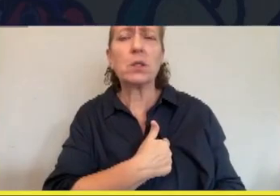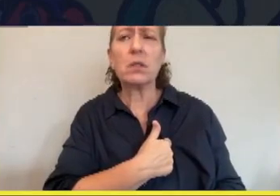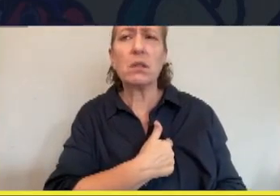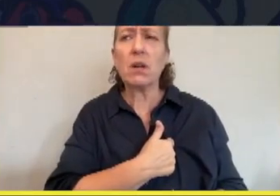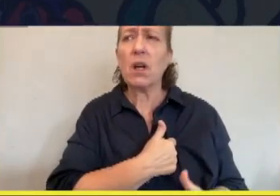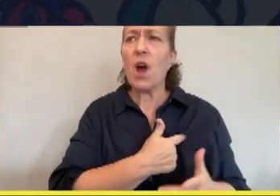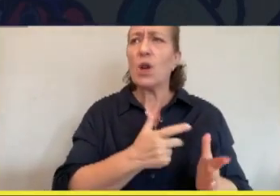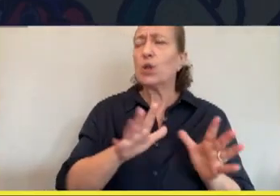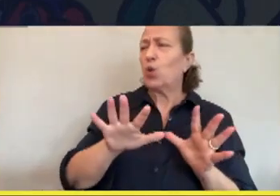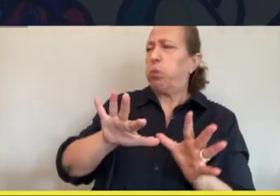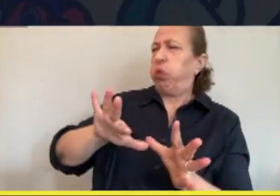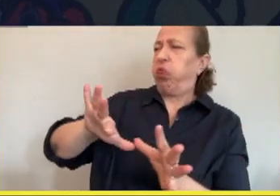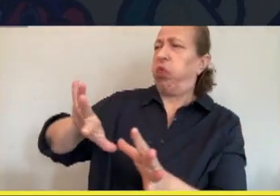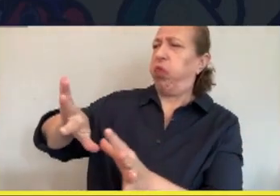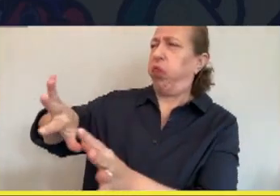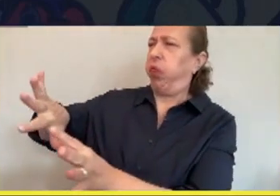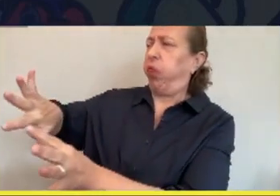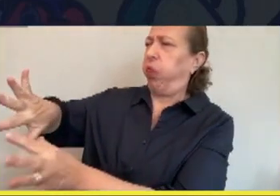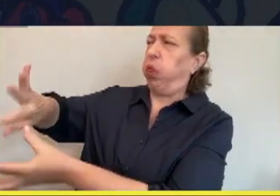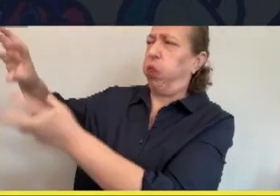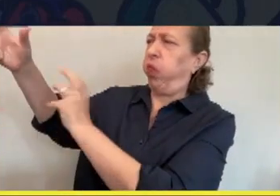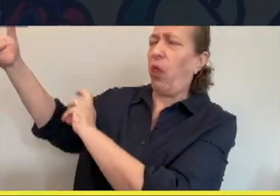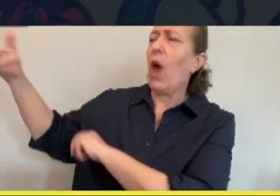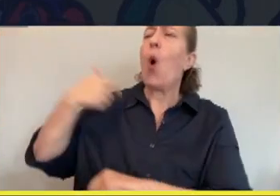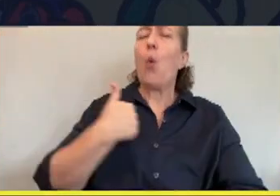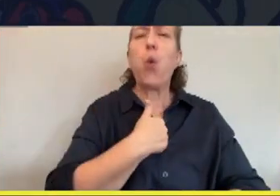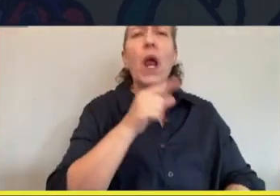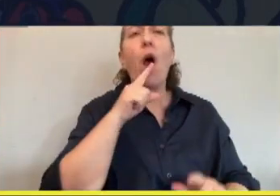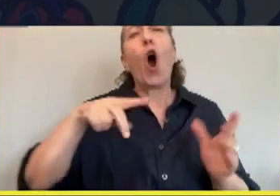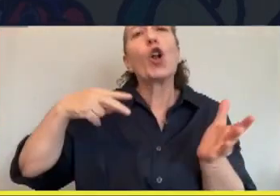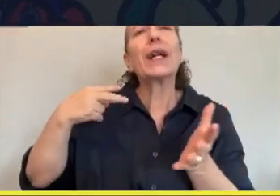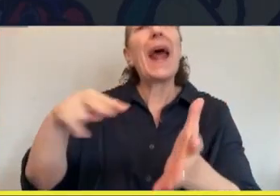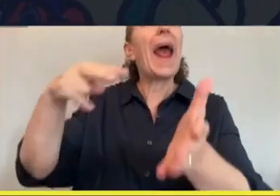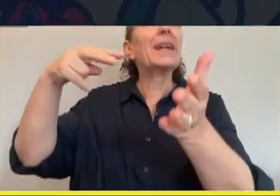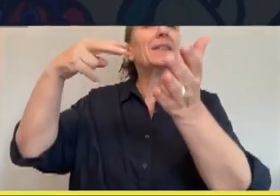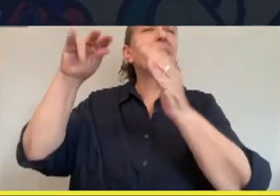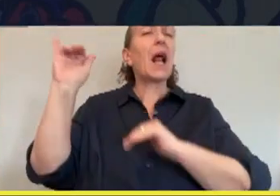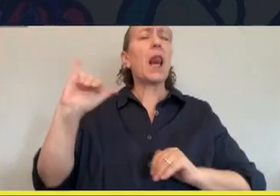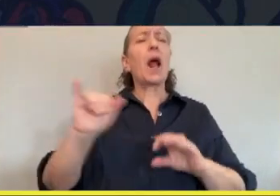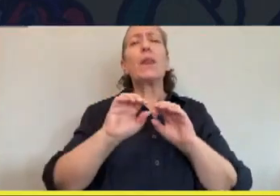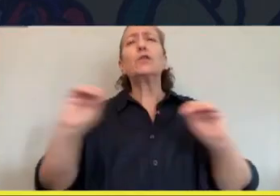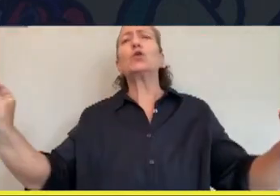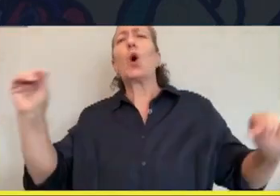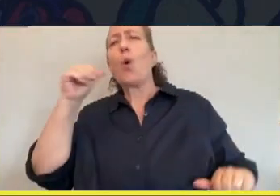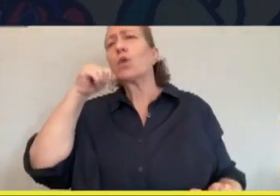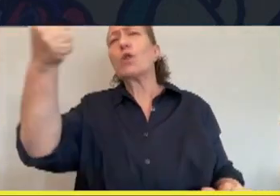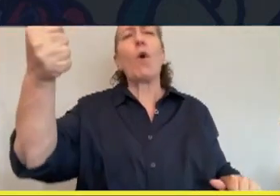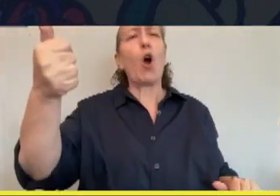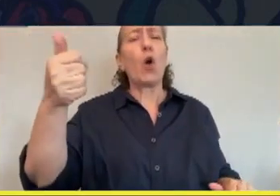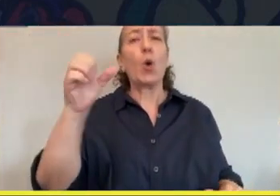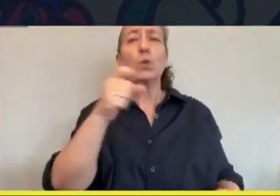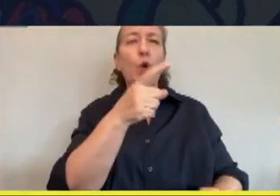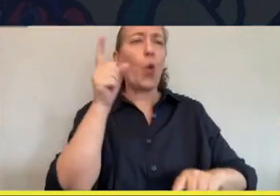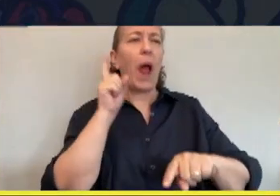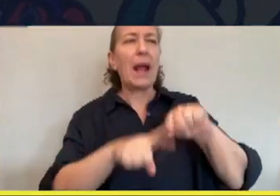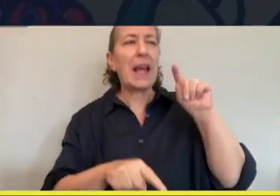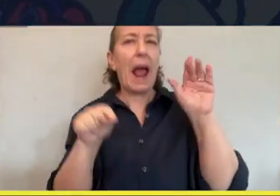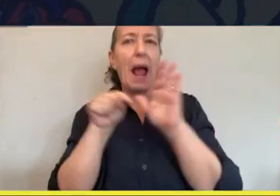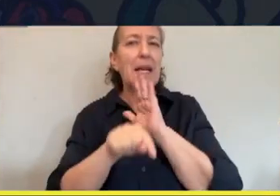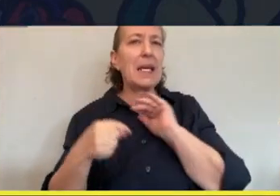motivational posters. And we are dancing like there is no tomorrow, so they can't kill us at